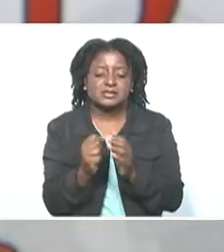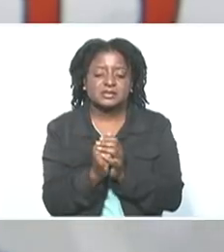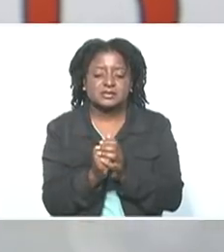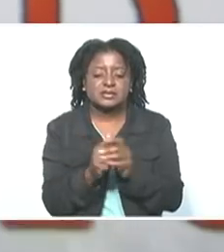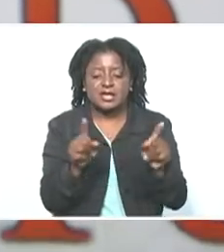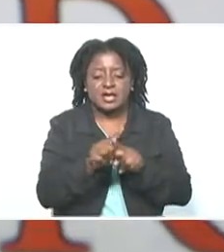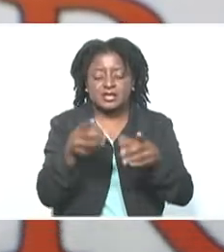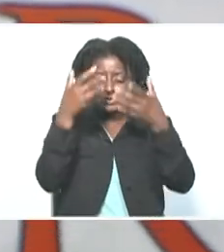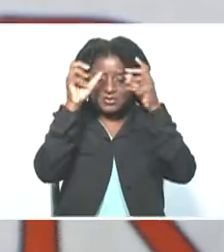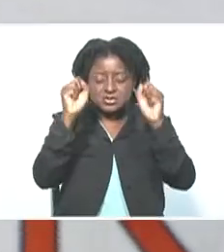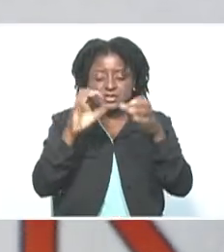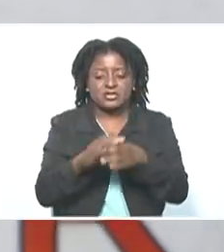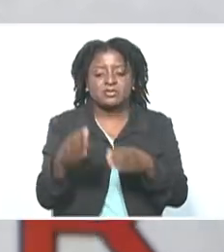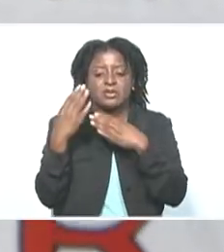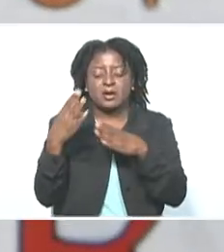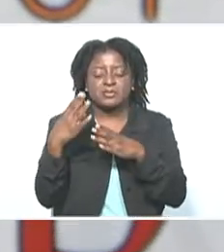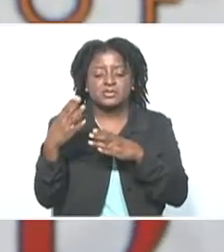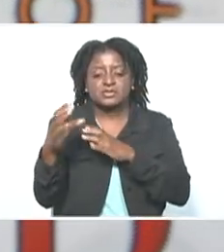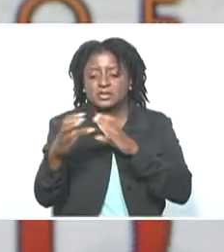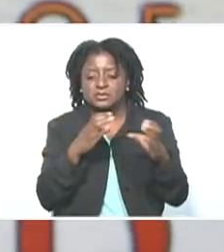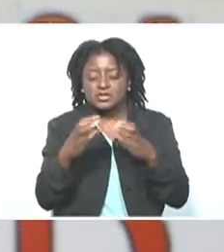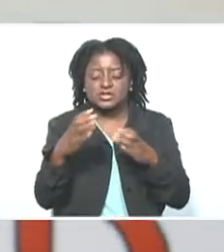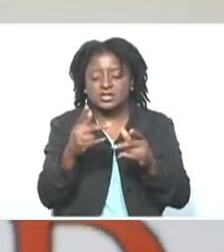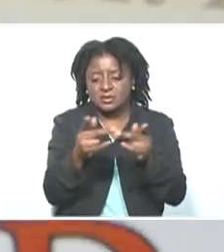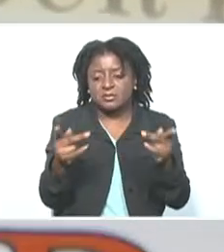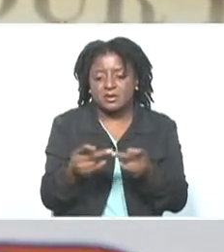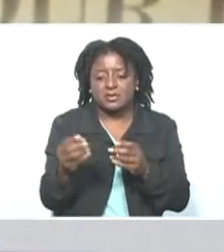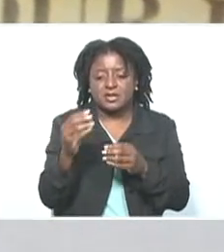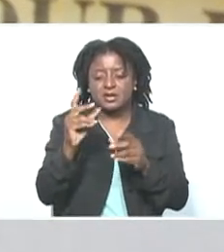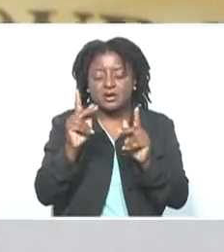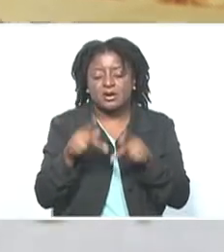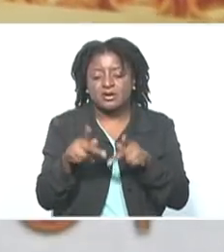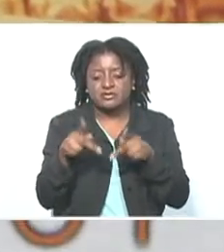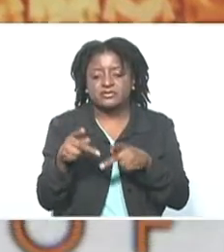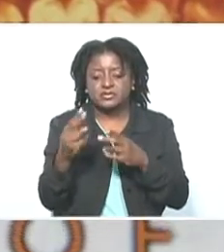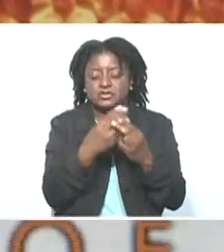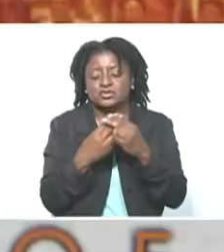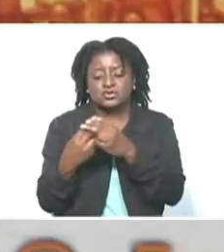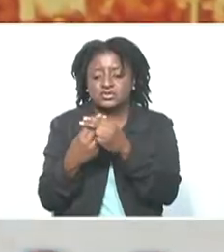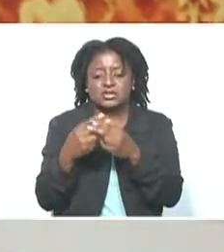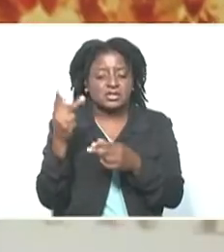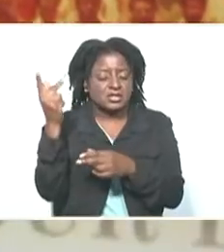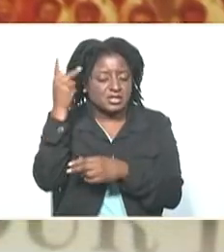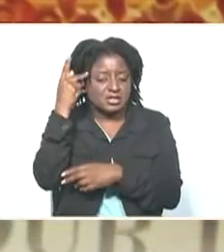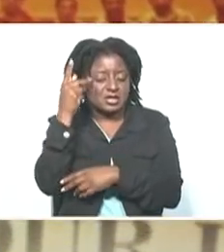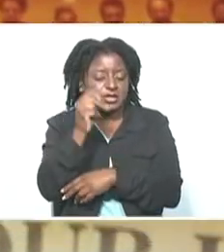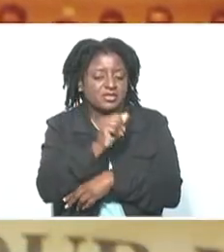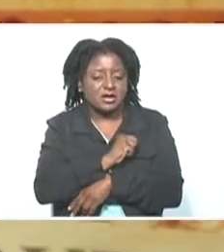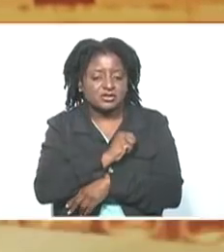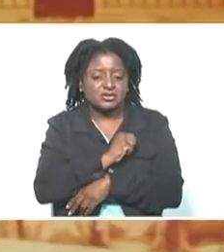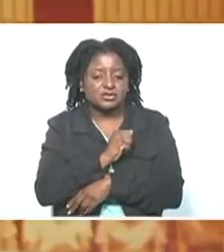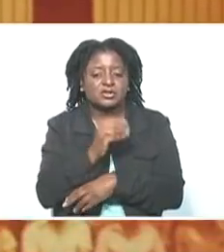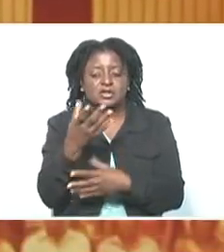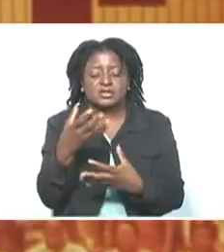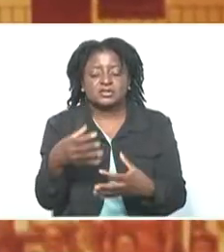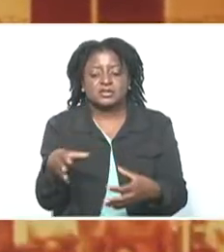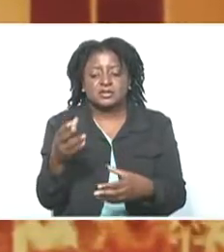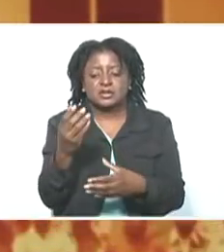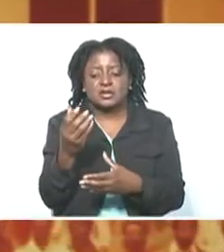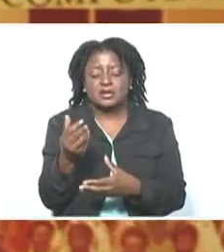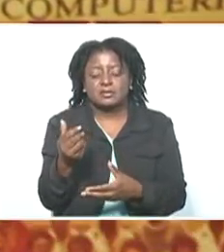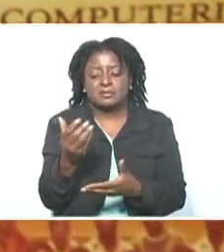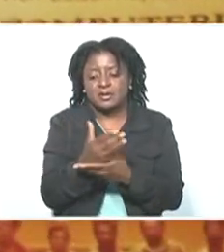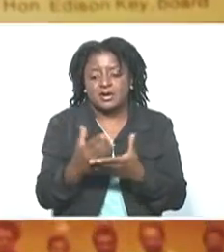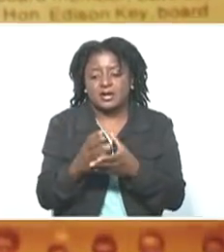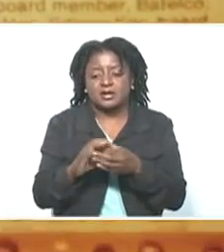As president of the Bahamas Communication and Public Officers Union, Keith Archer was instrumental in the formation of the union here